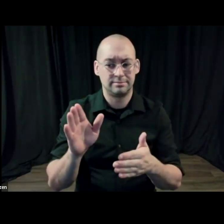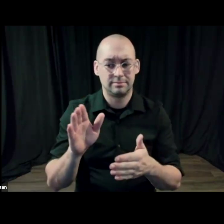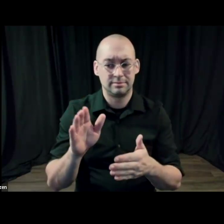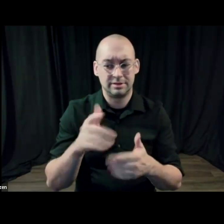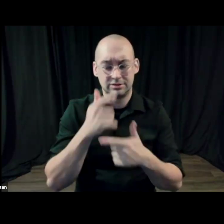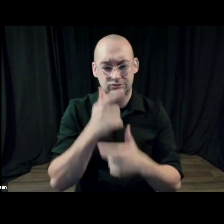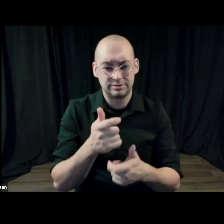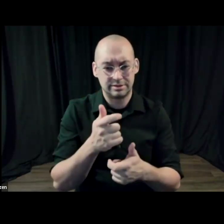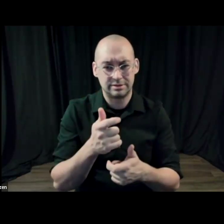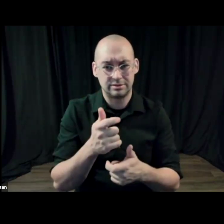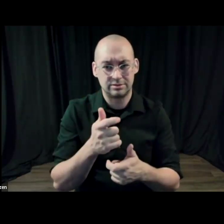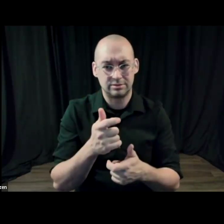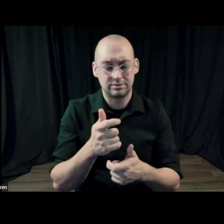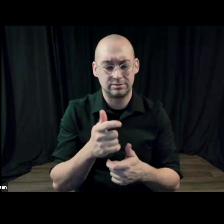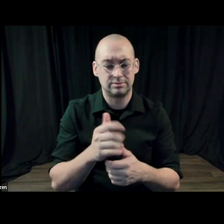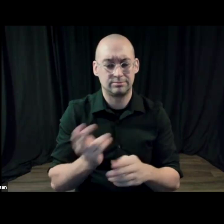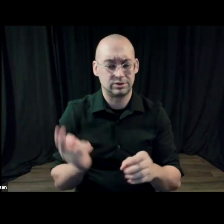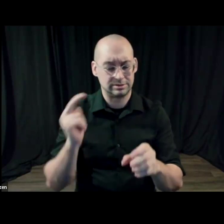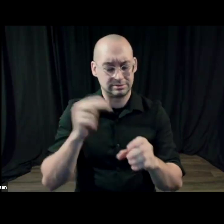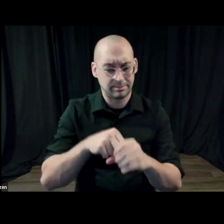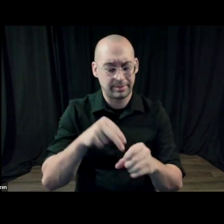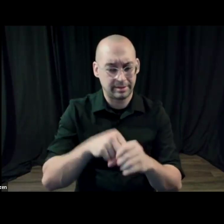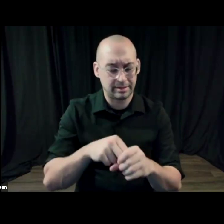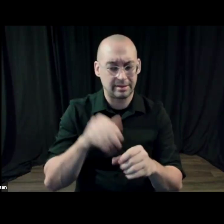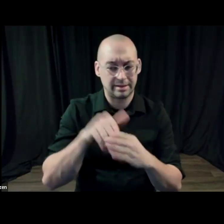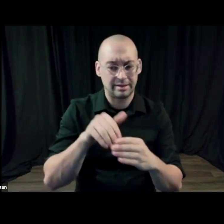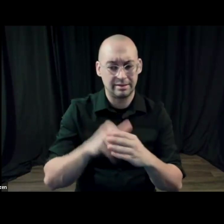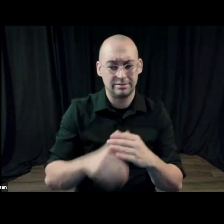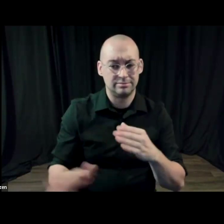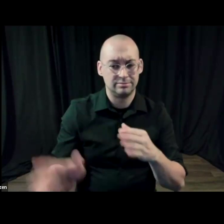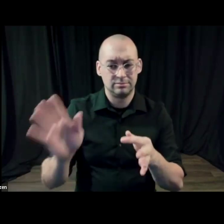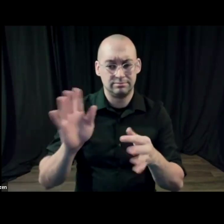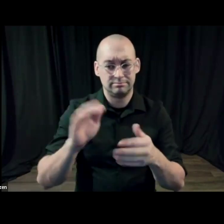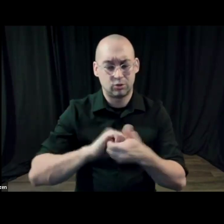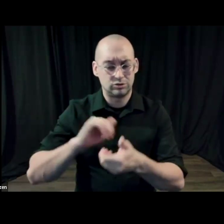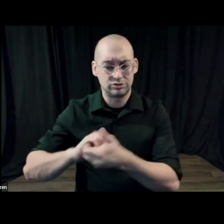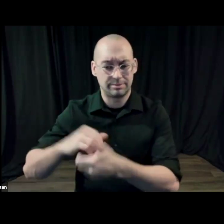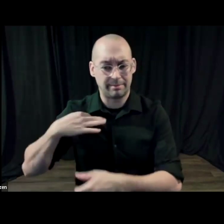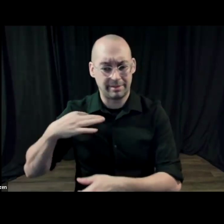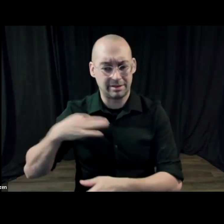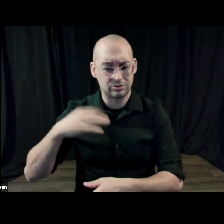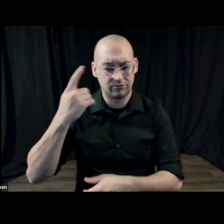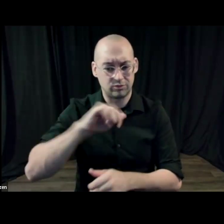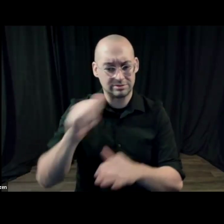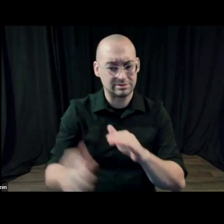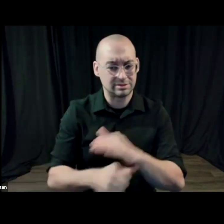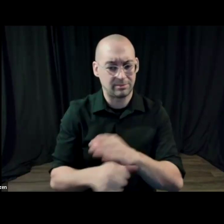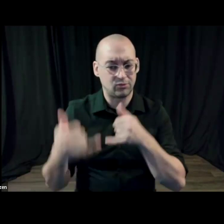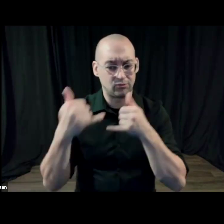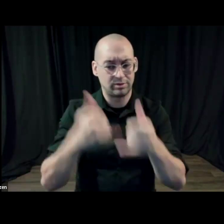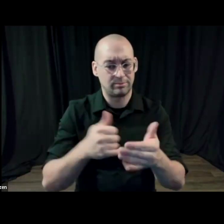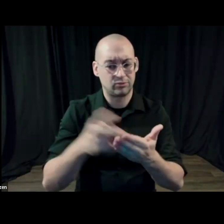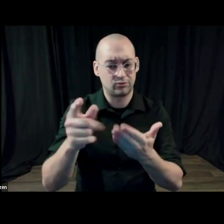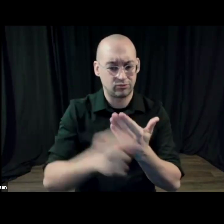interested in participating in a joint or partnership application for the subgrant program.